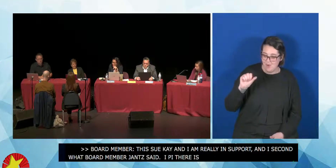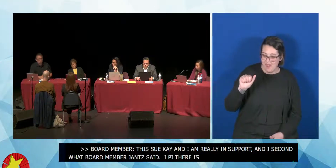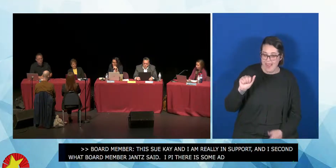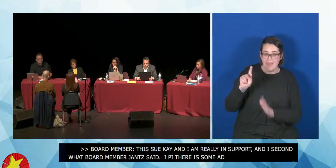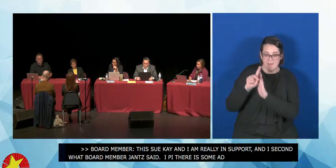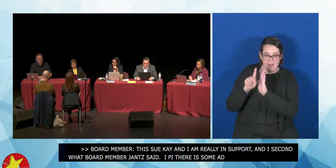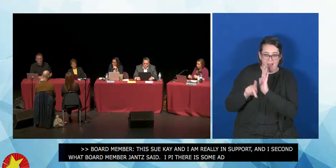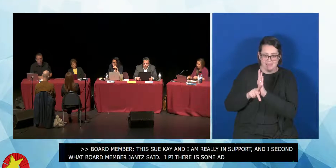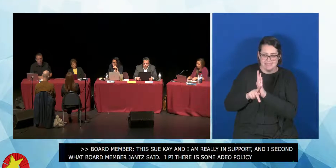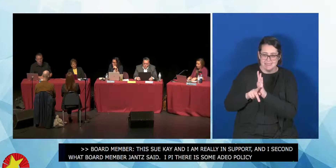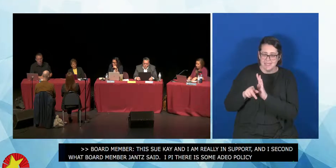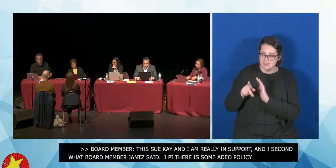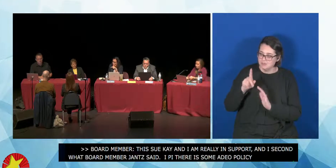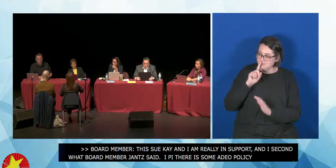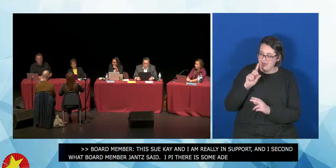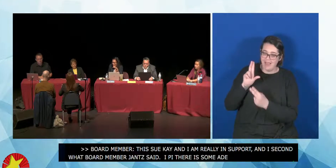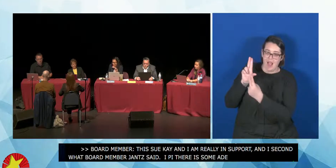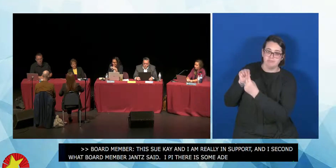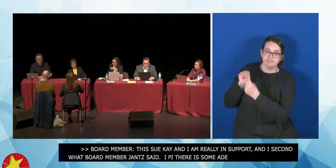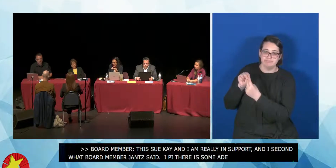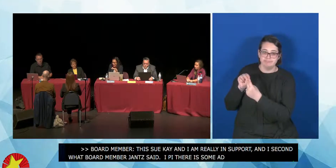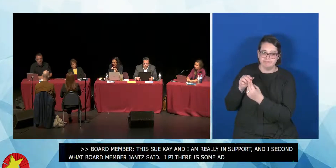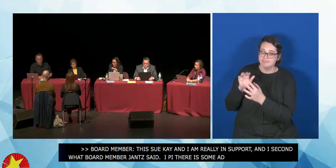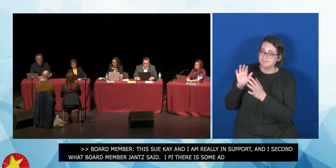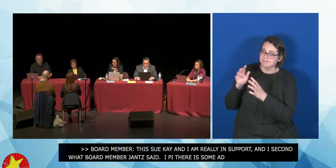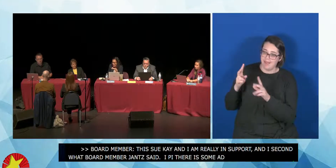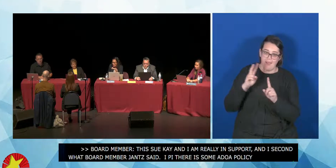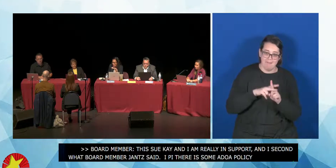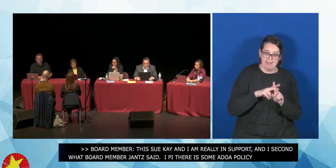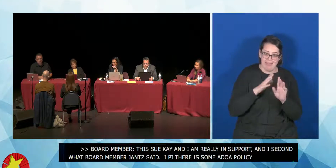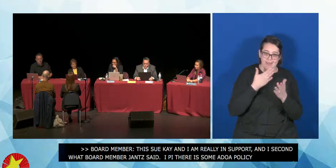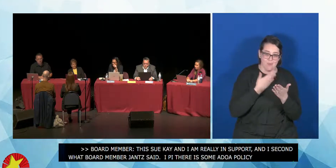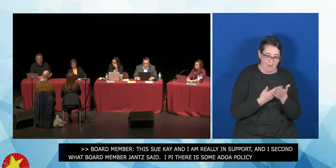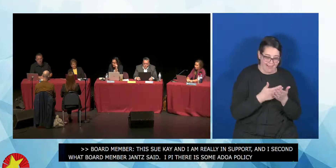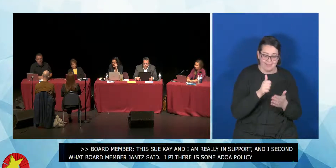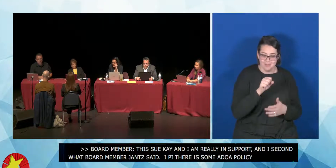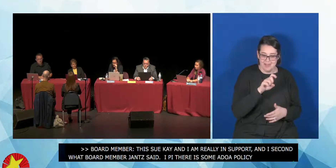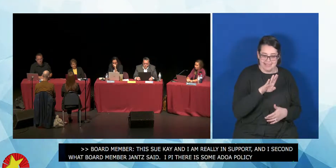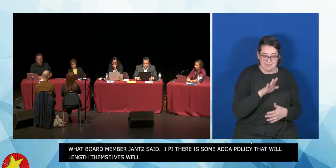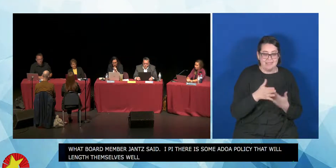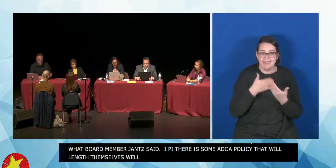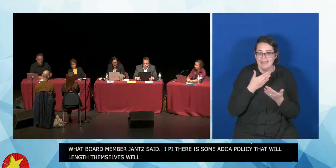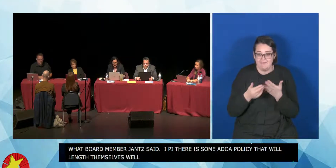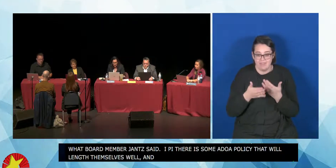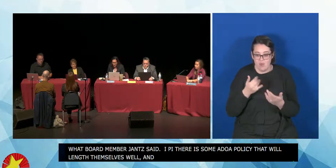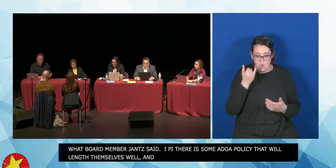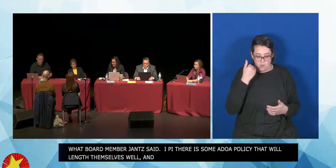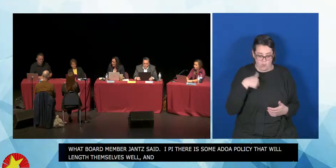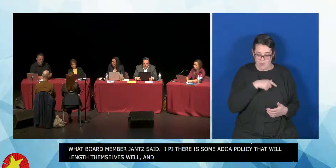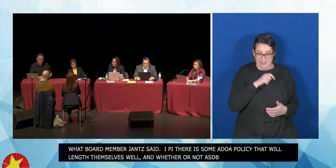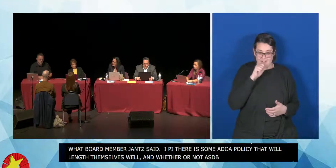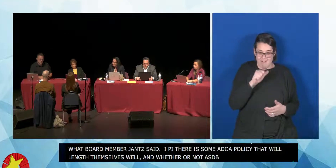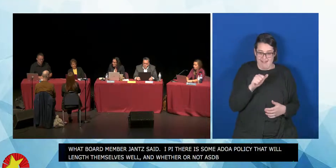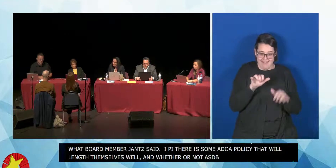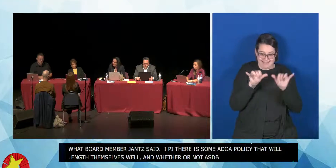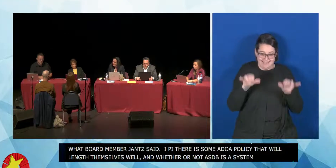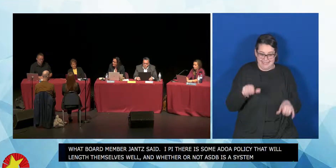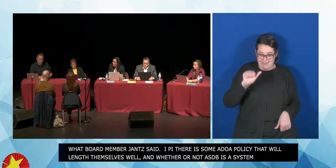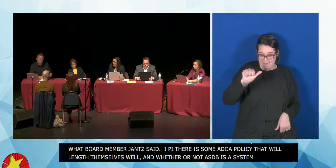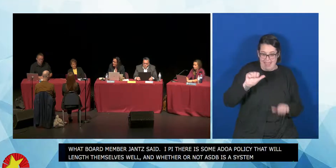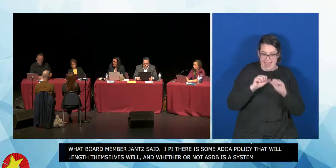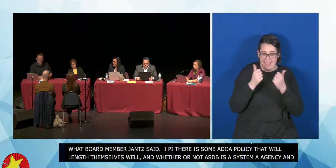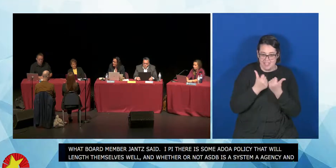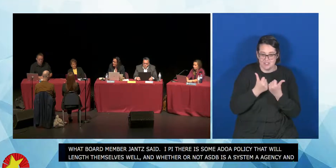well, whether or not ASDB is a System A agency. And I would say